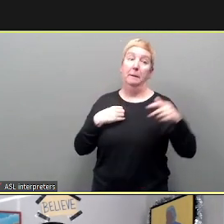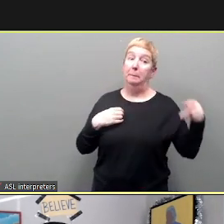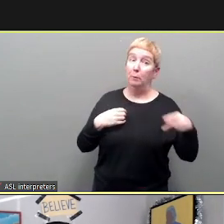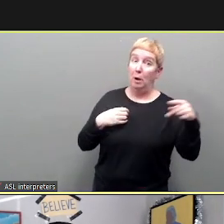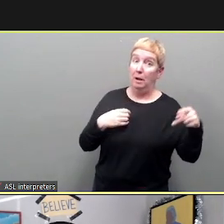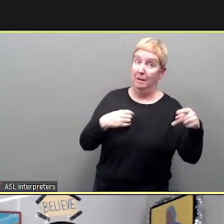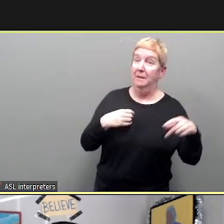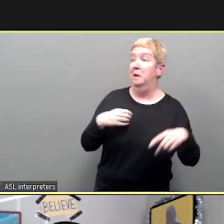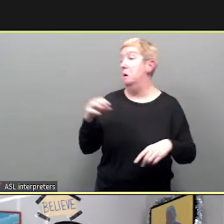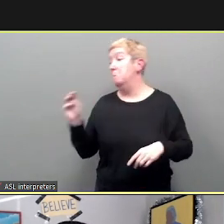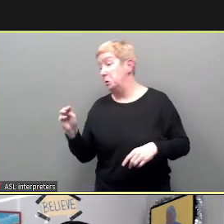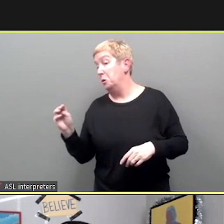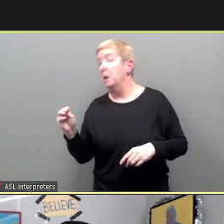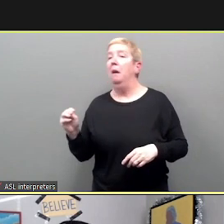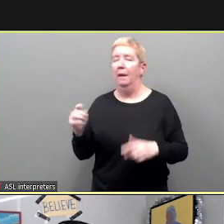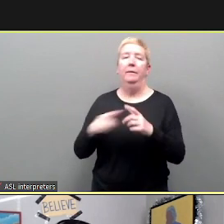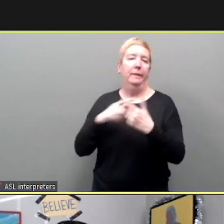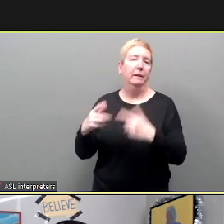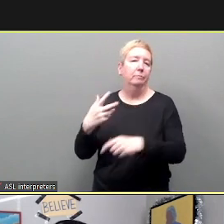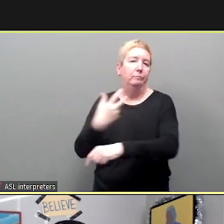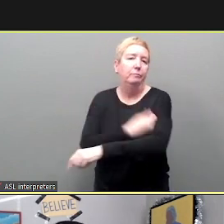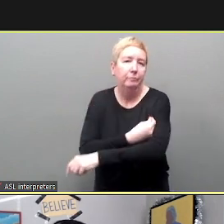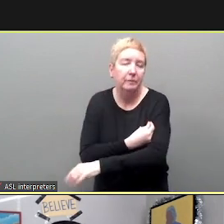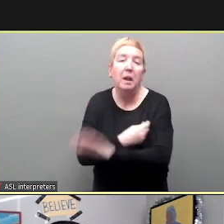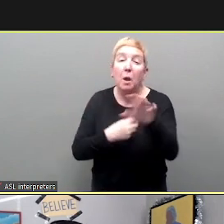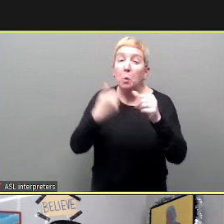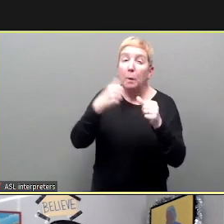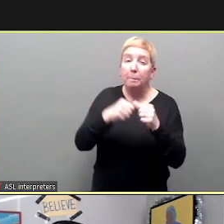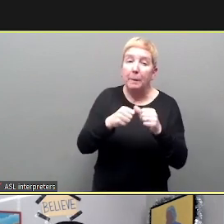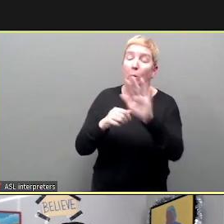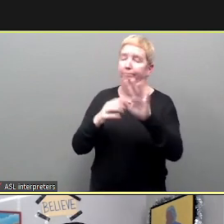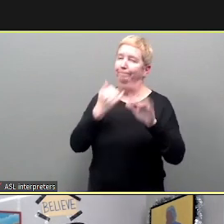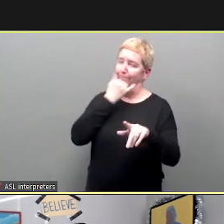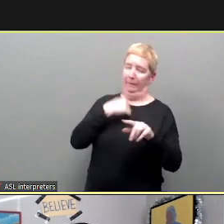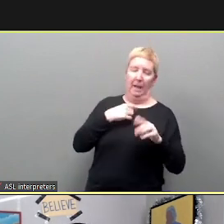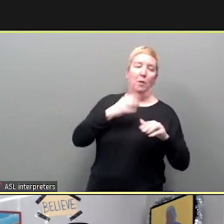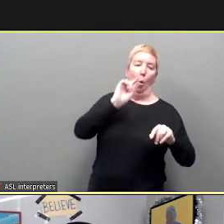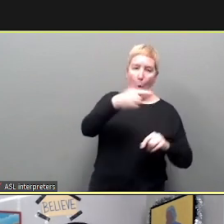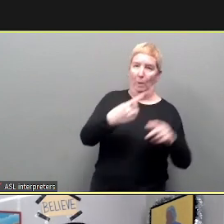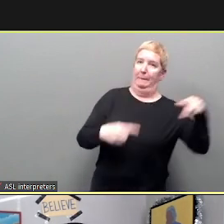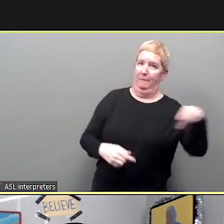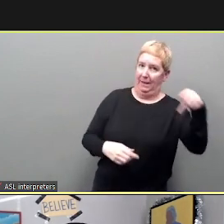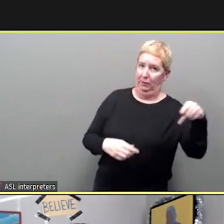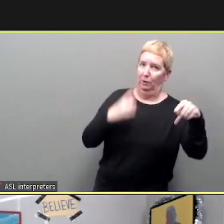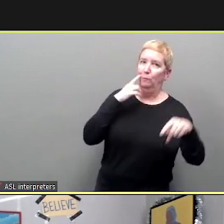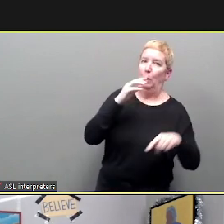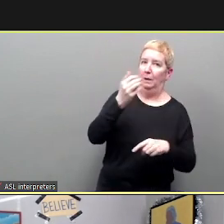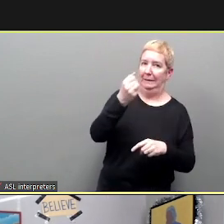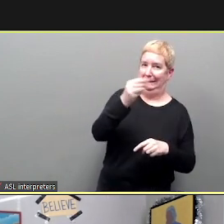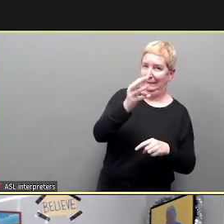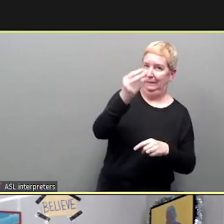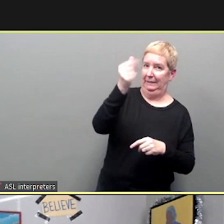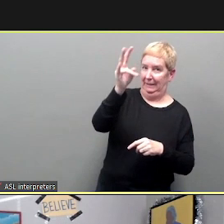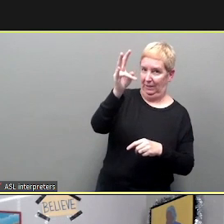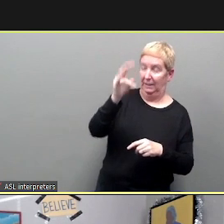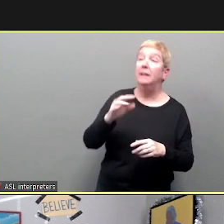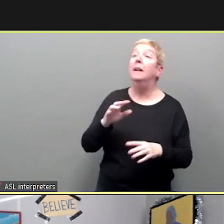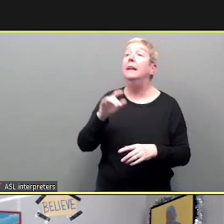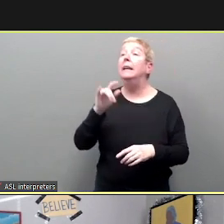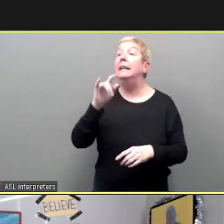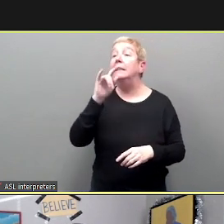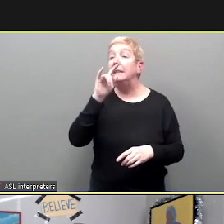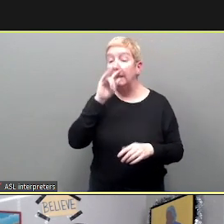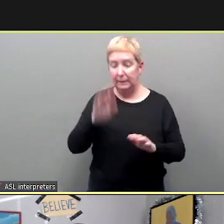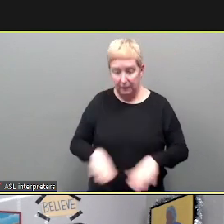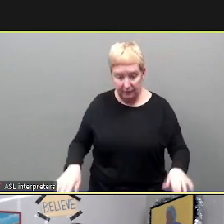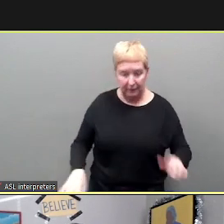booster vaccines. And remember, they can't get any other brand, just Pfizer. Your kids 5 to 11-year-olds, you